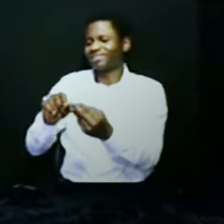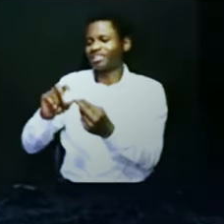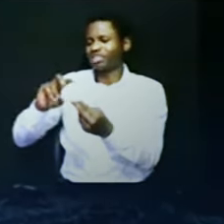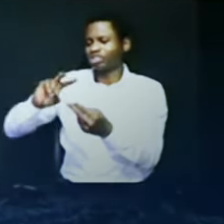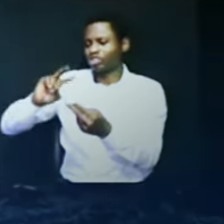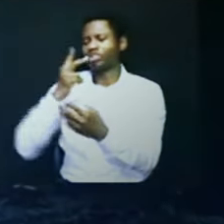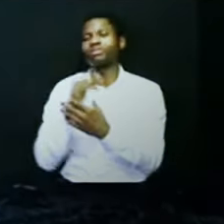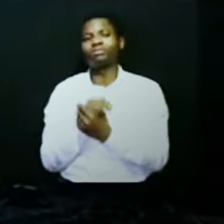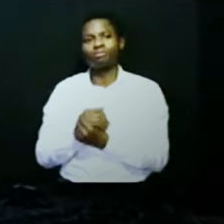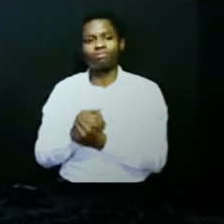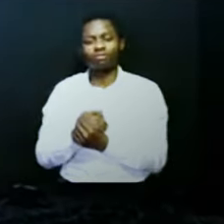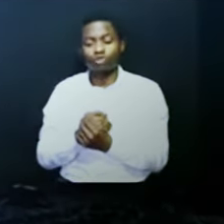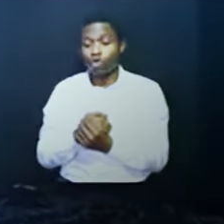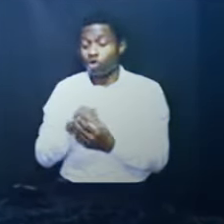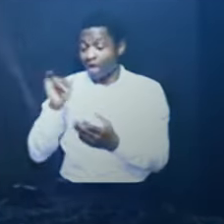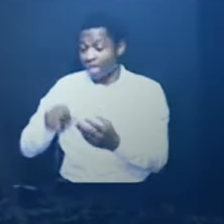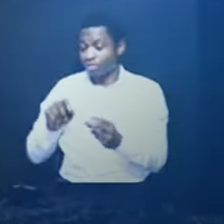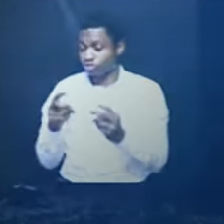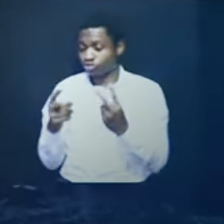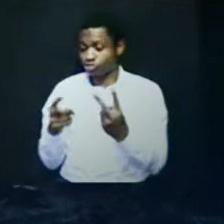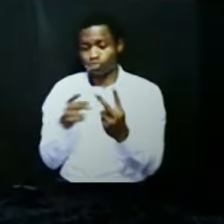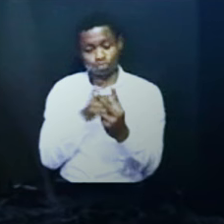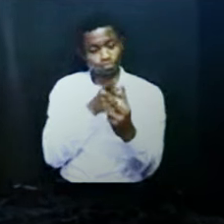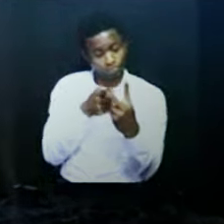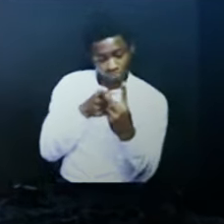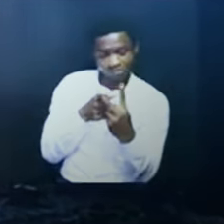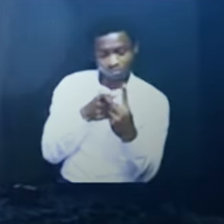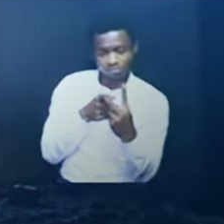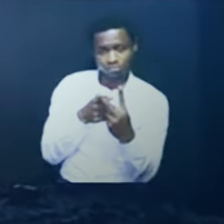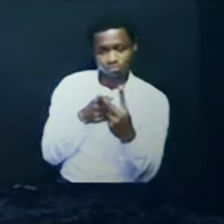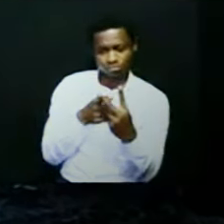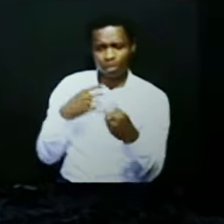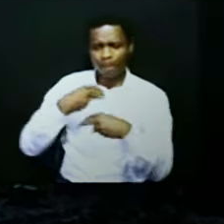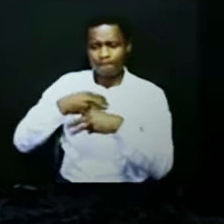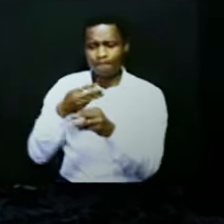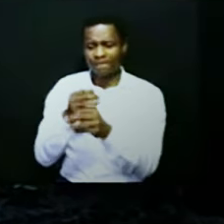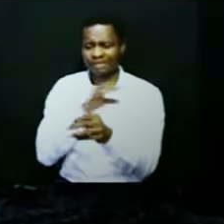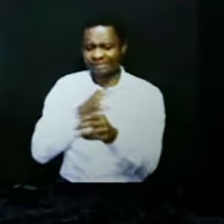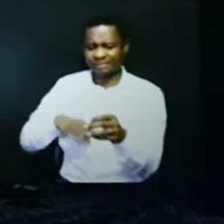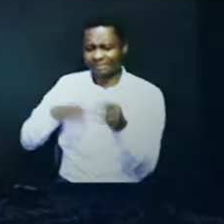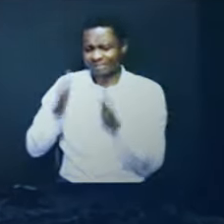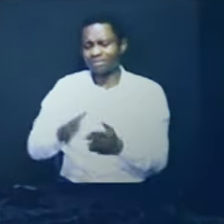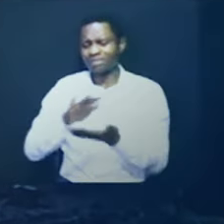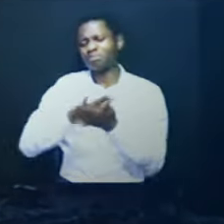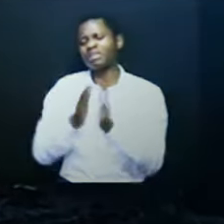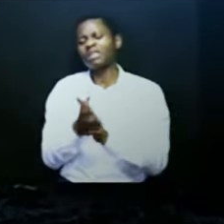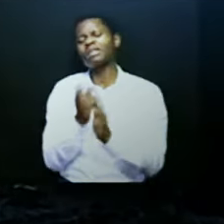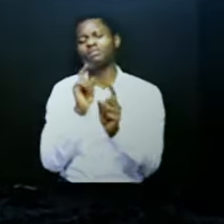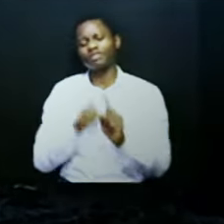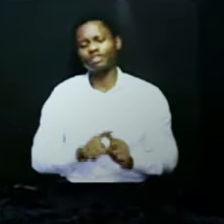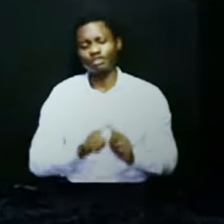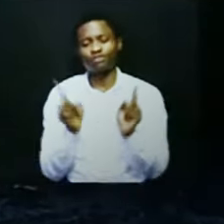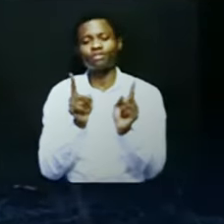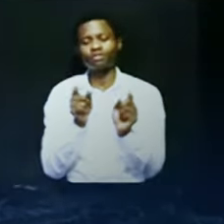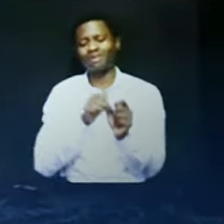These two events distinguishes Christianity from all other